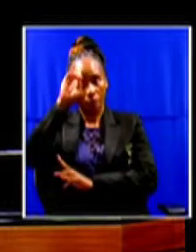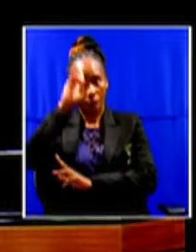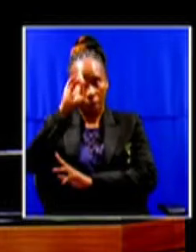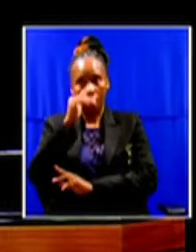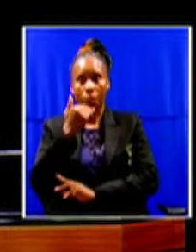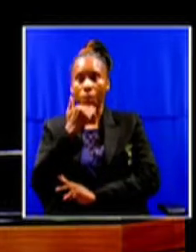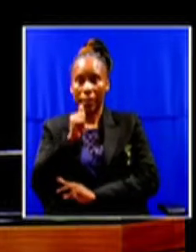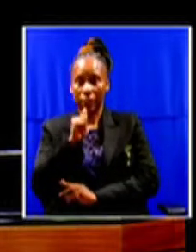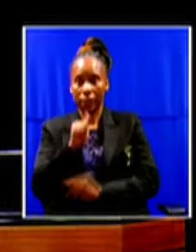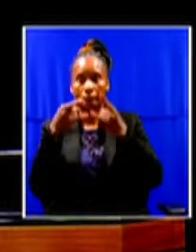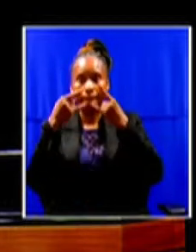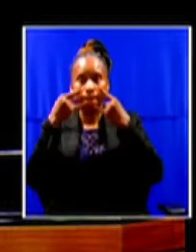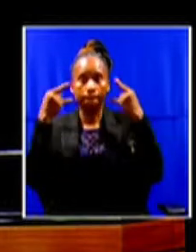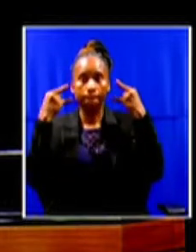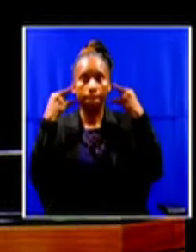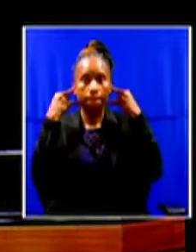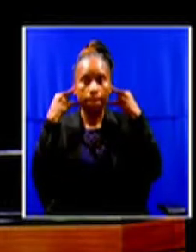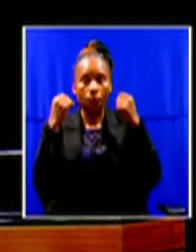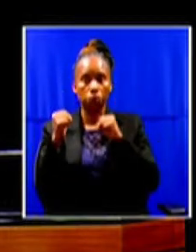your masks on